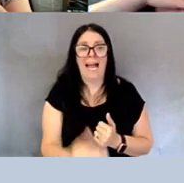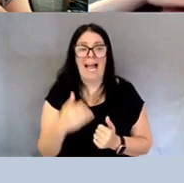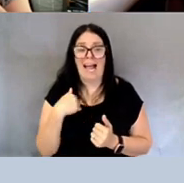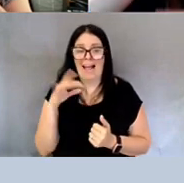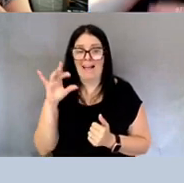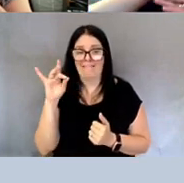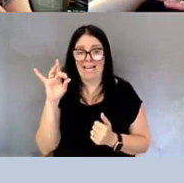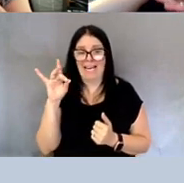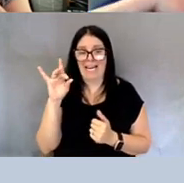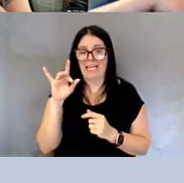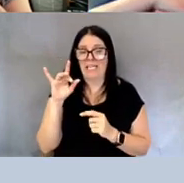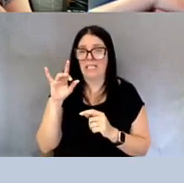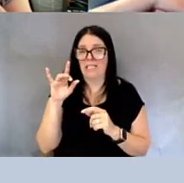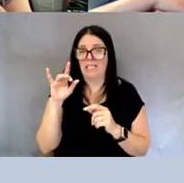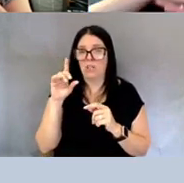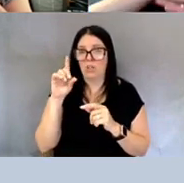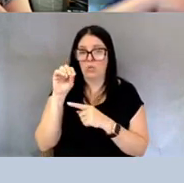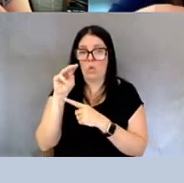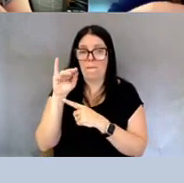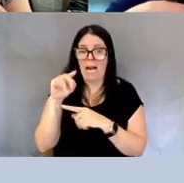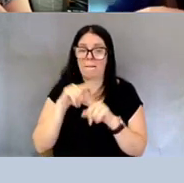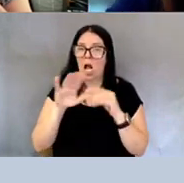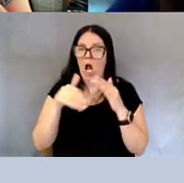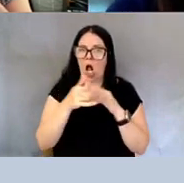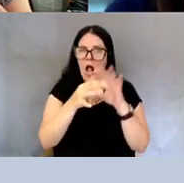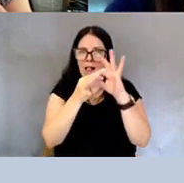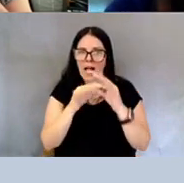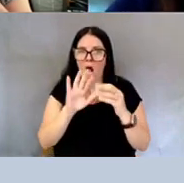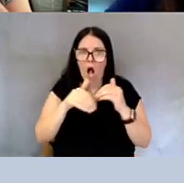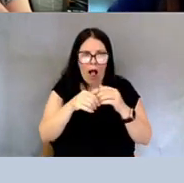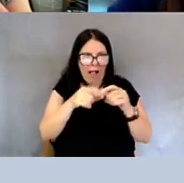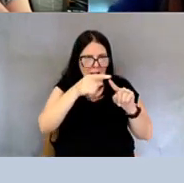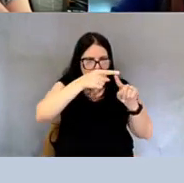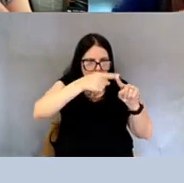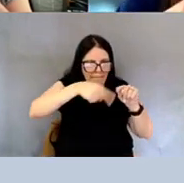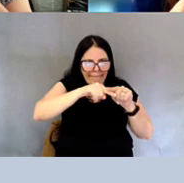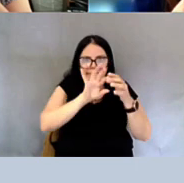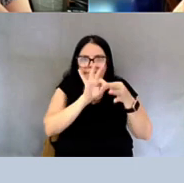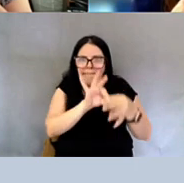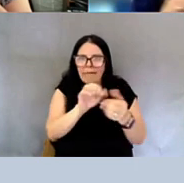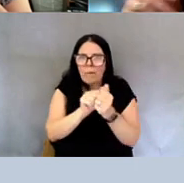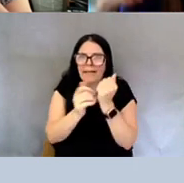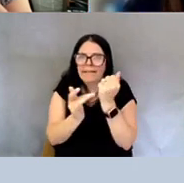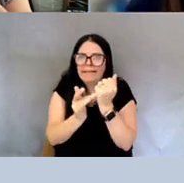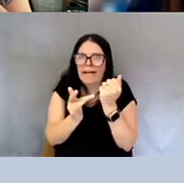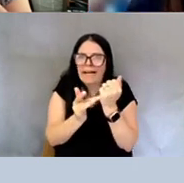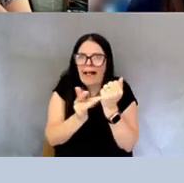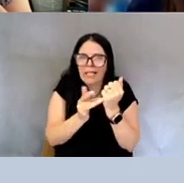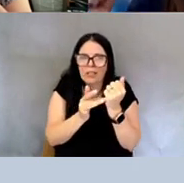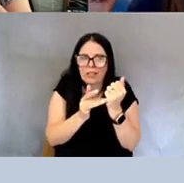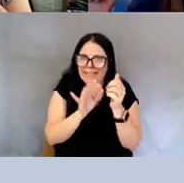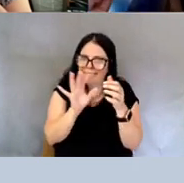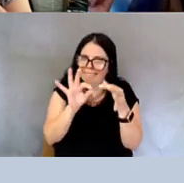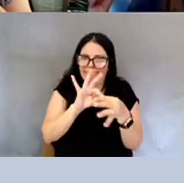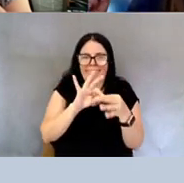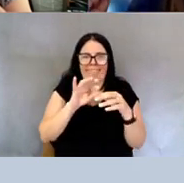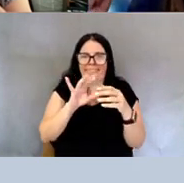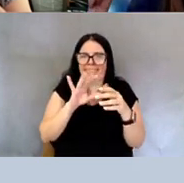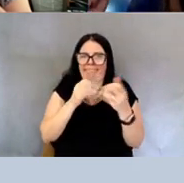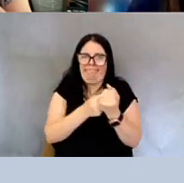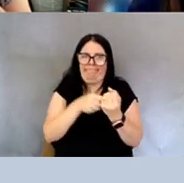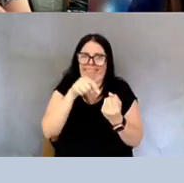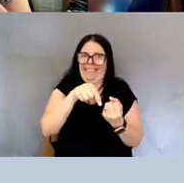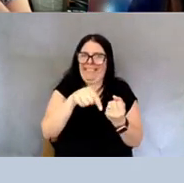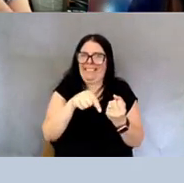with each other, but they sit on this pillow of technology, is what he said. Indeed, the key line, but digital